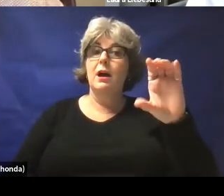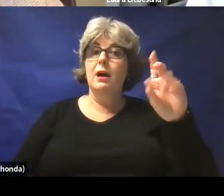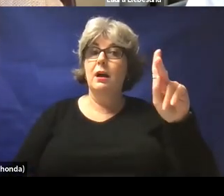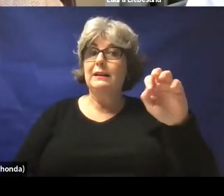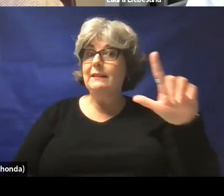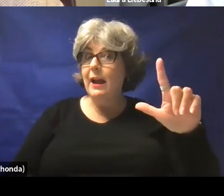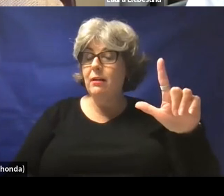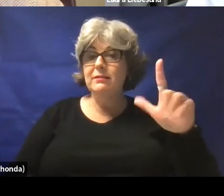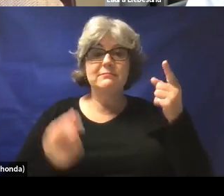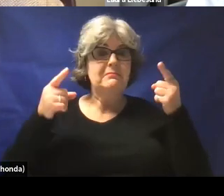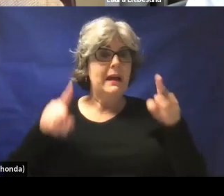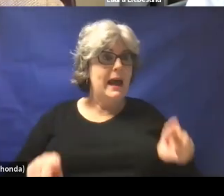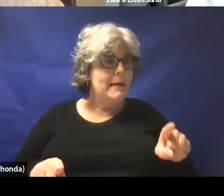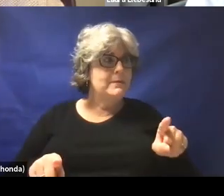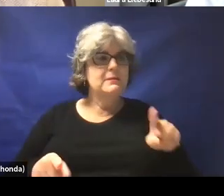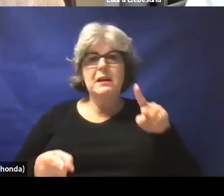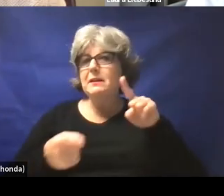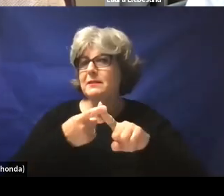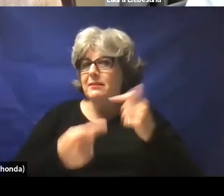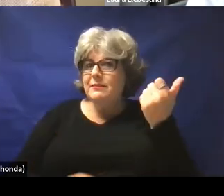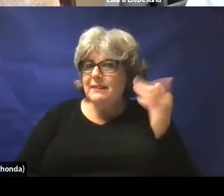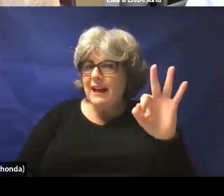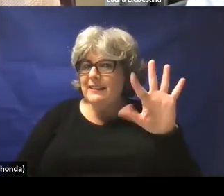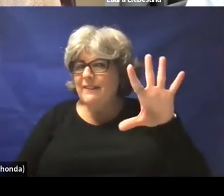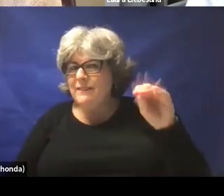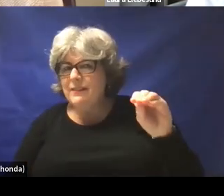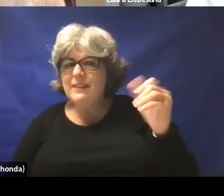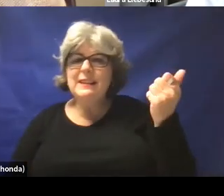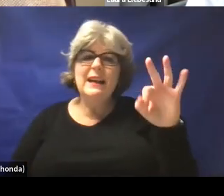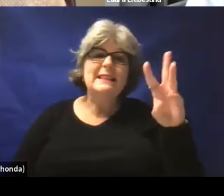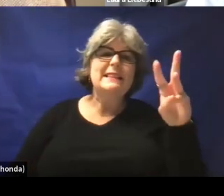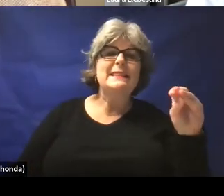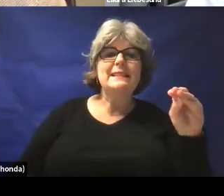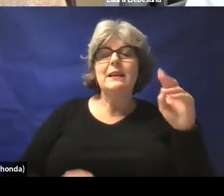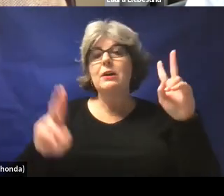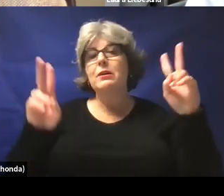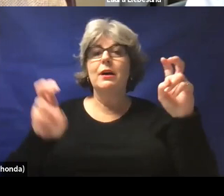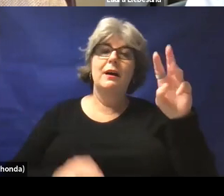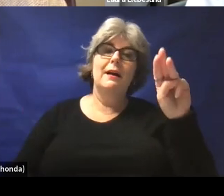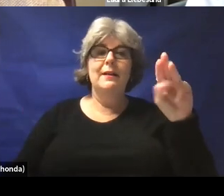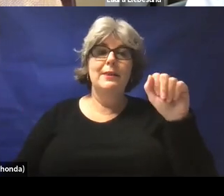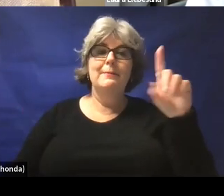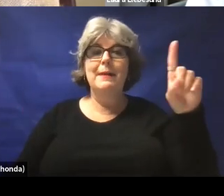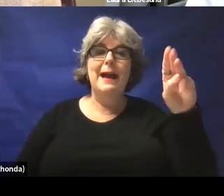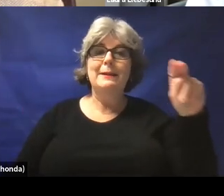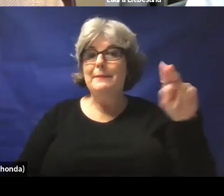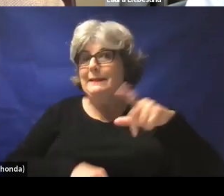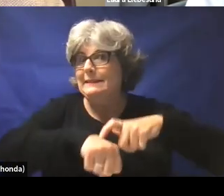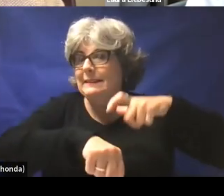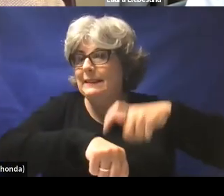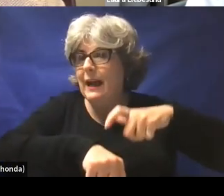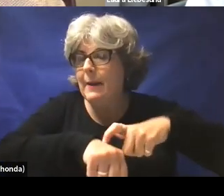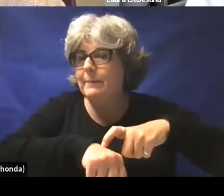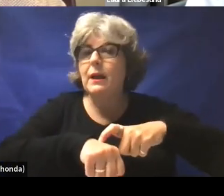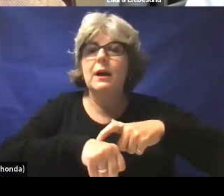back in full force until the 1950s and 60s. And we really think about the Mad Men era for that. But then they started to